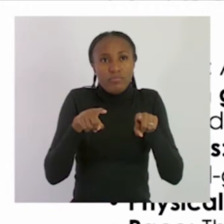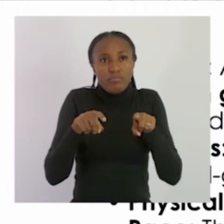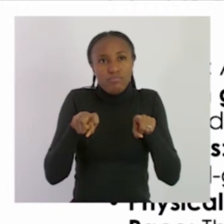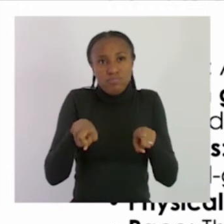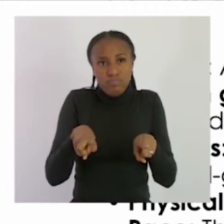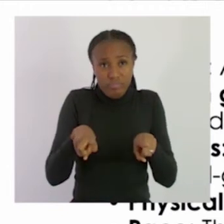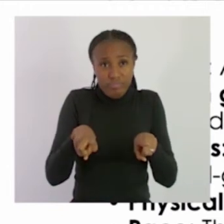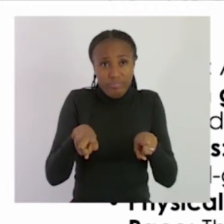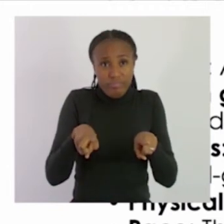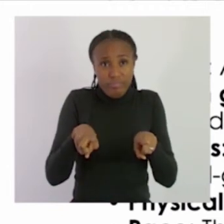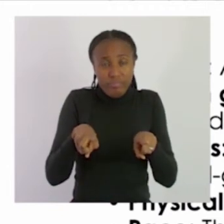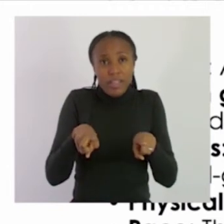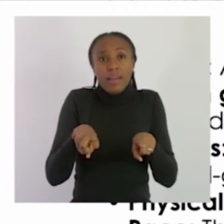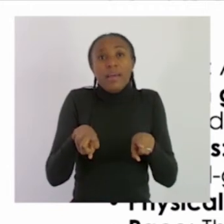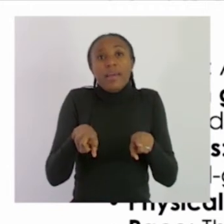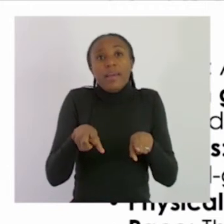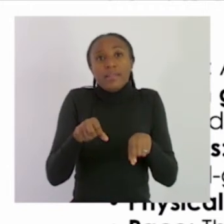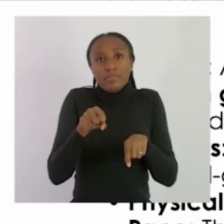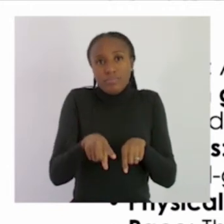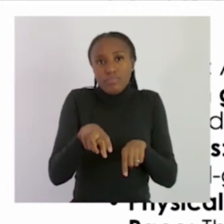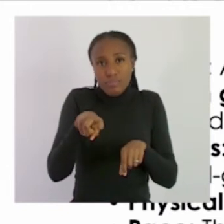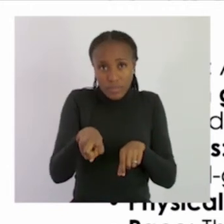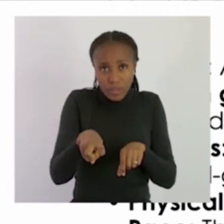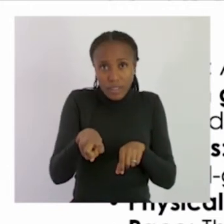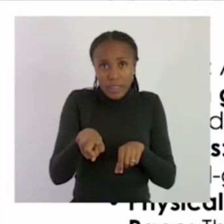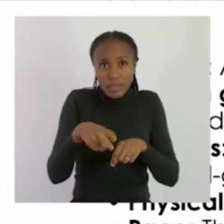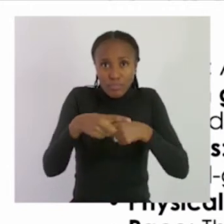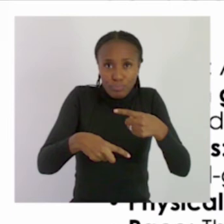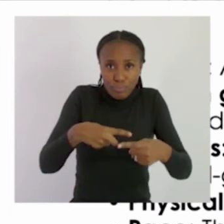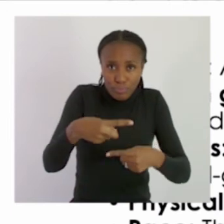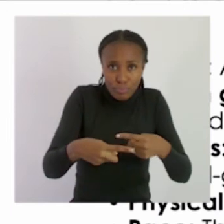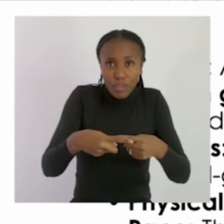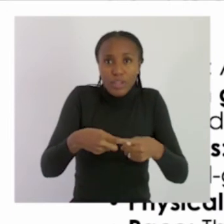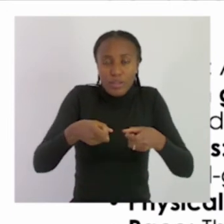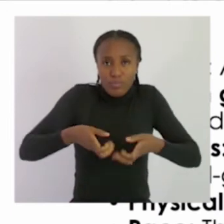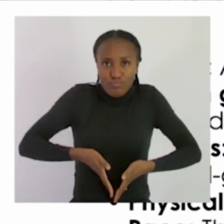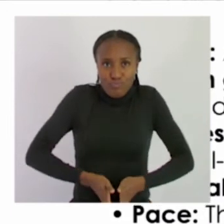genitals, the organs involved in reproduction.